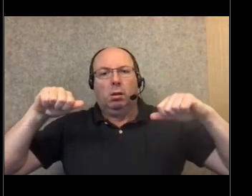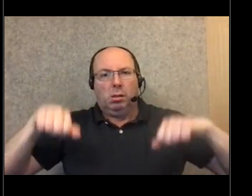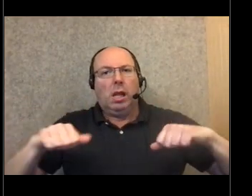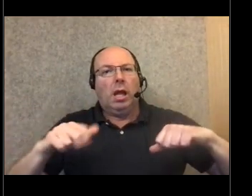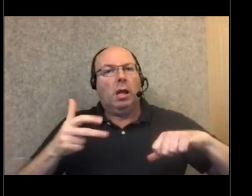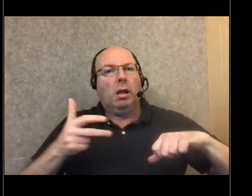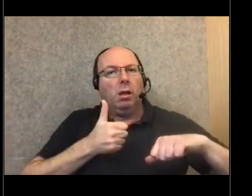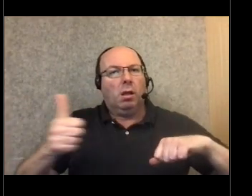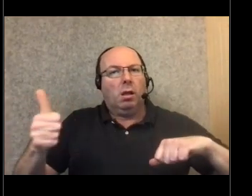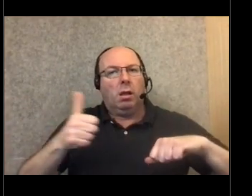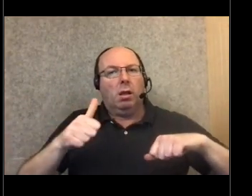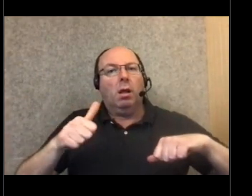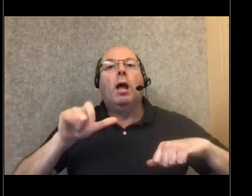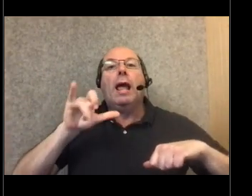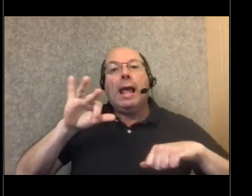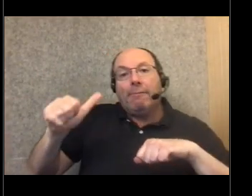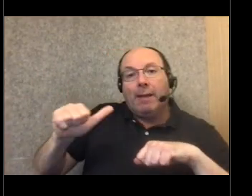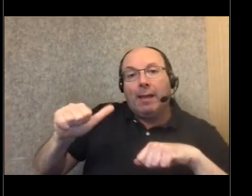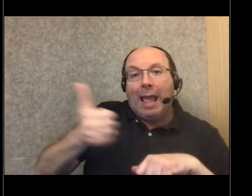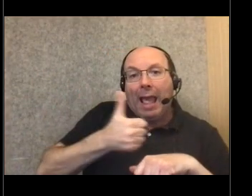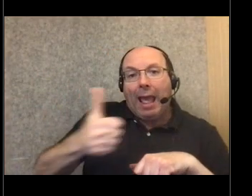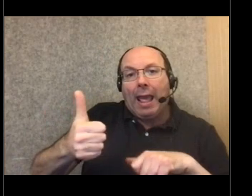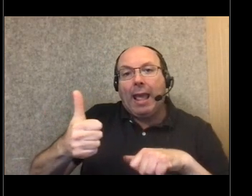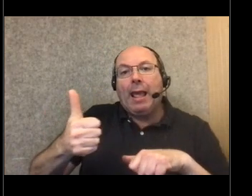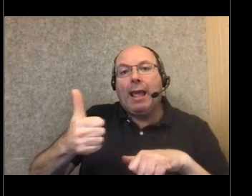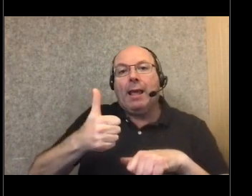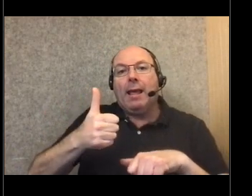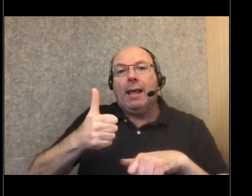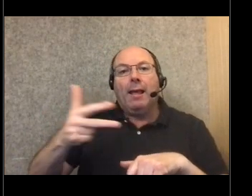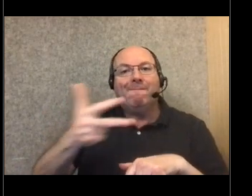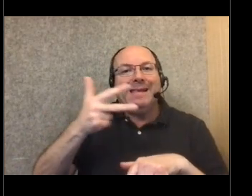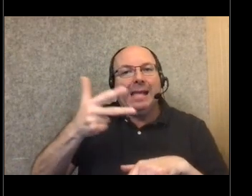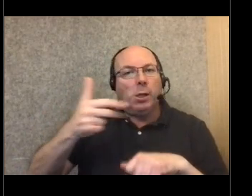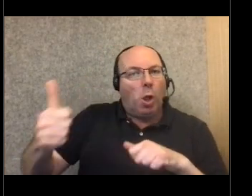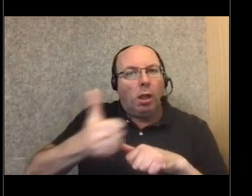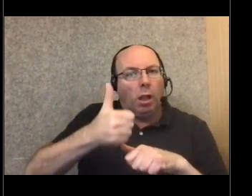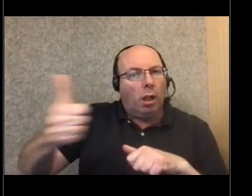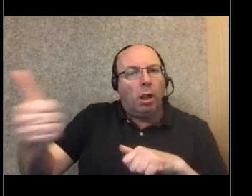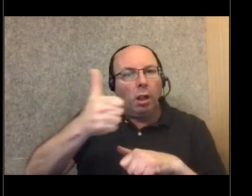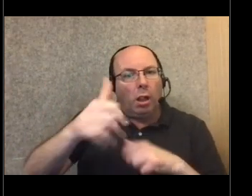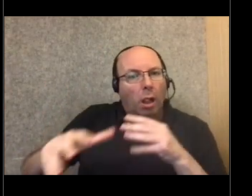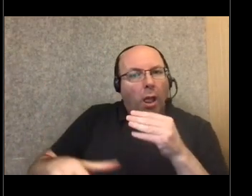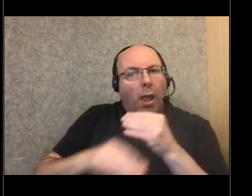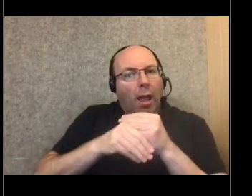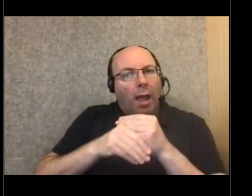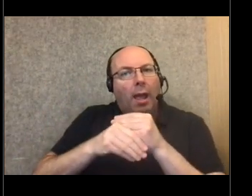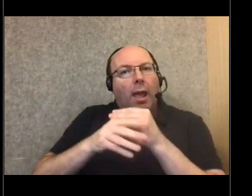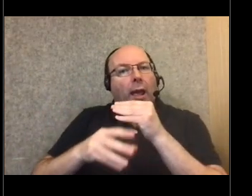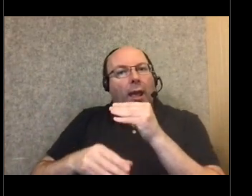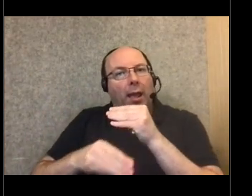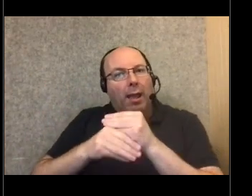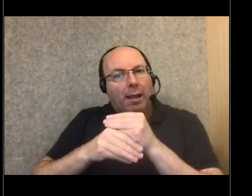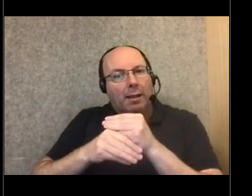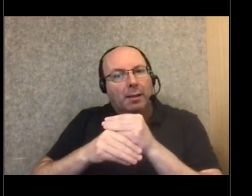an alternative method to achieve accessibility, the required